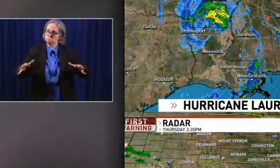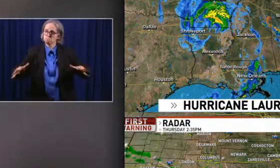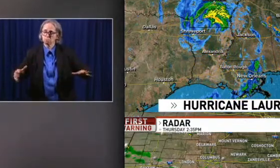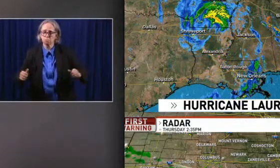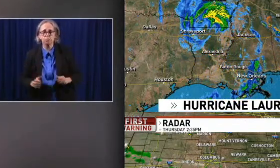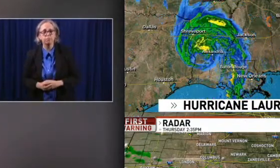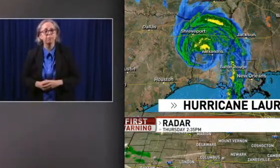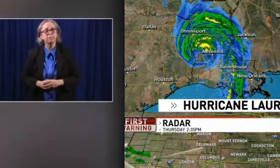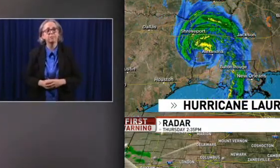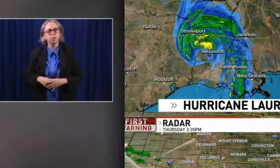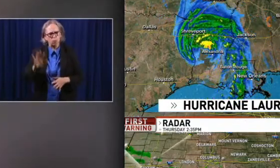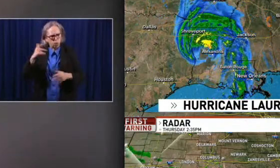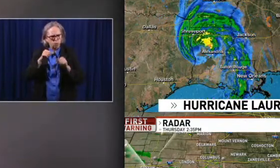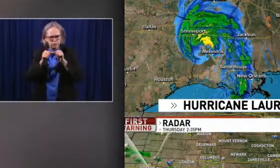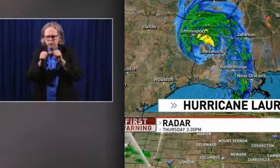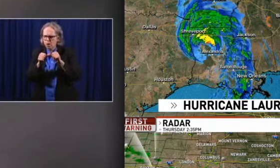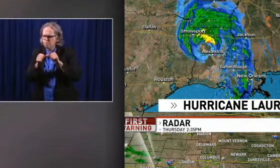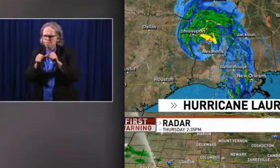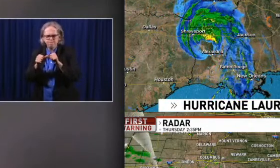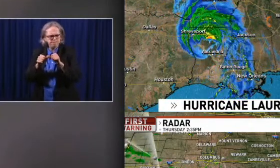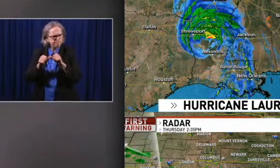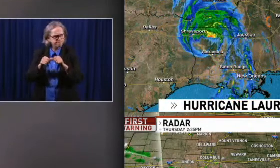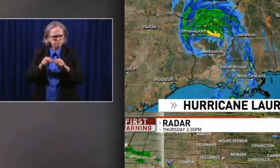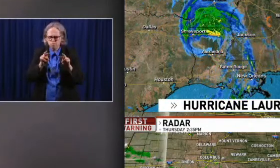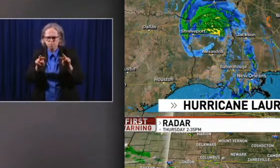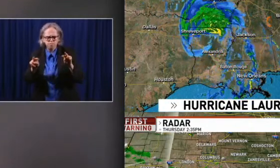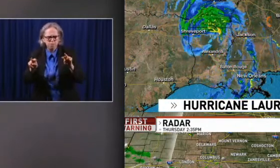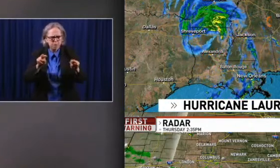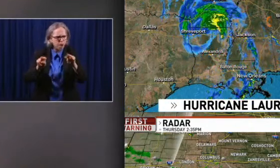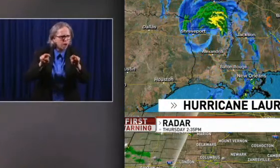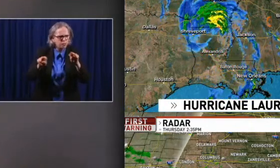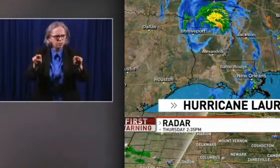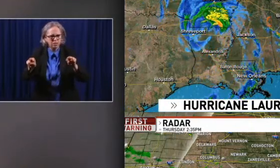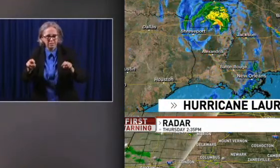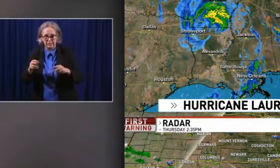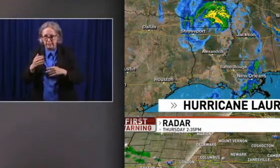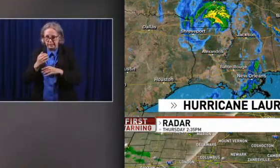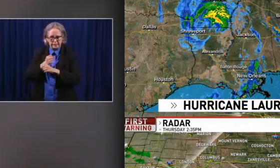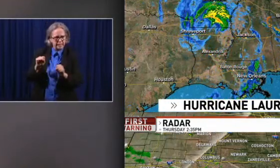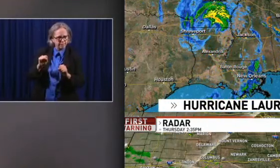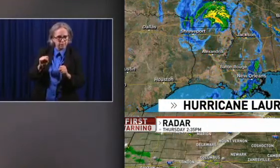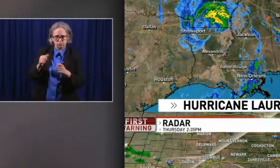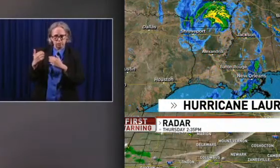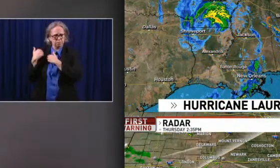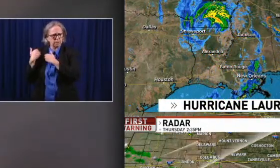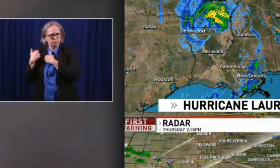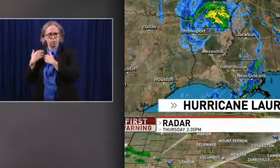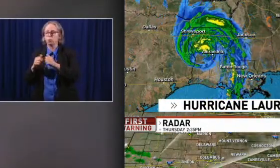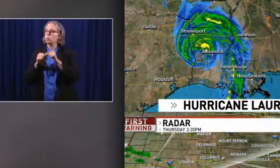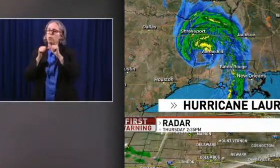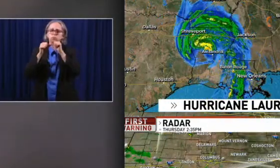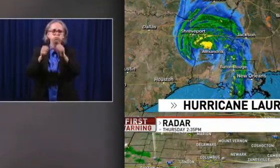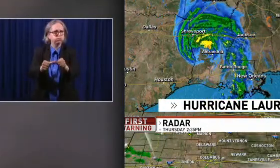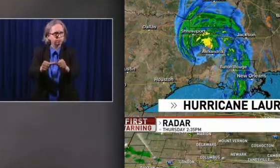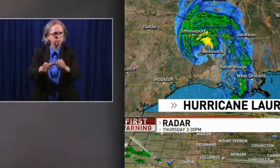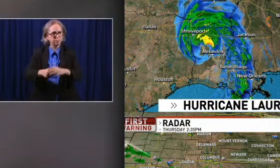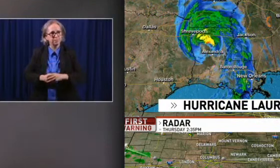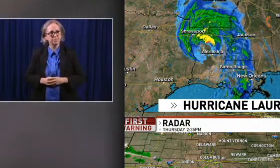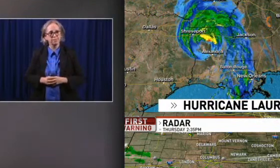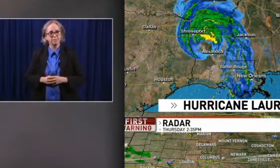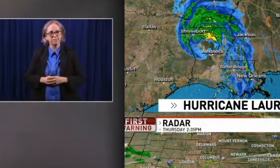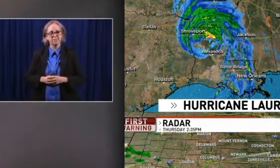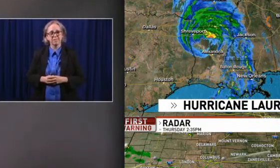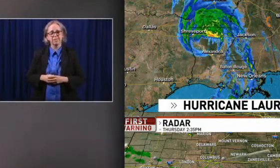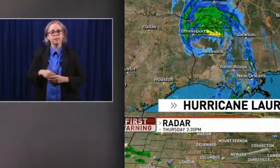course as long as it is safe and responsible to do so. The university's enriched our students' campus